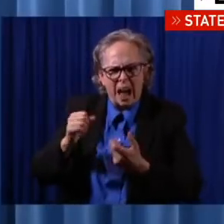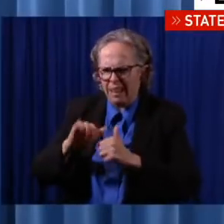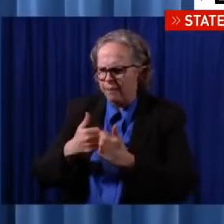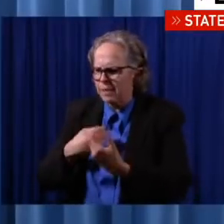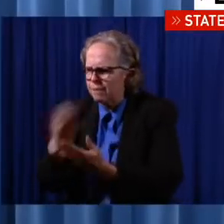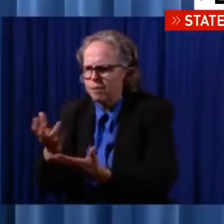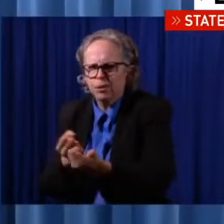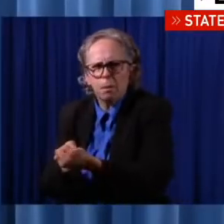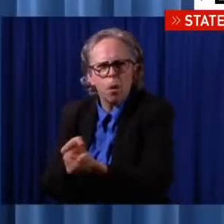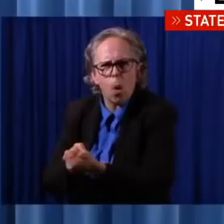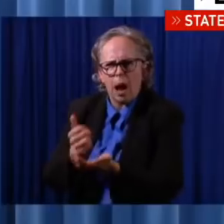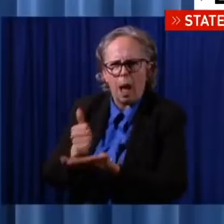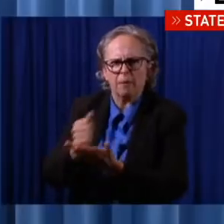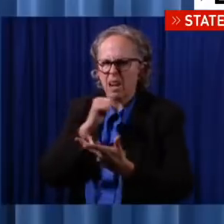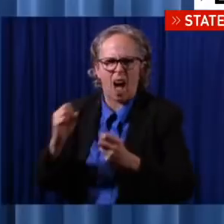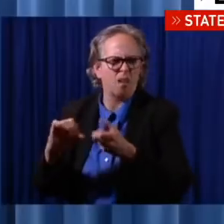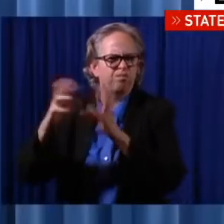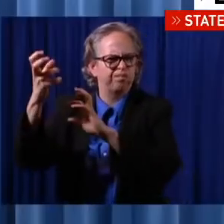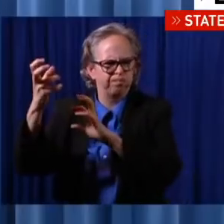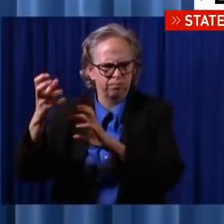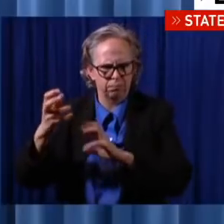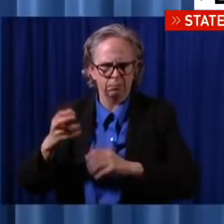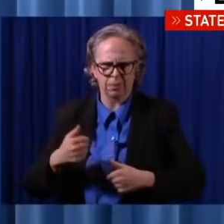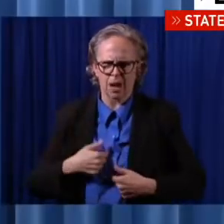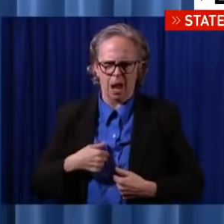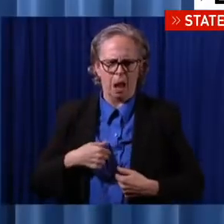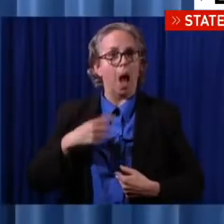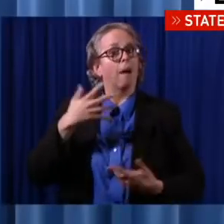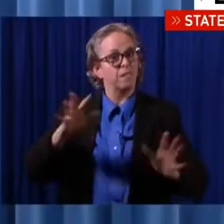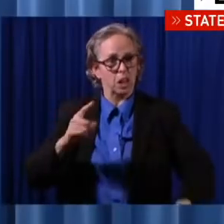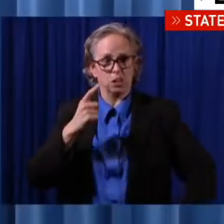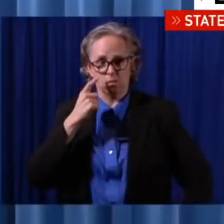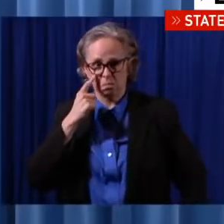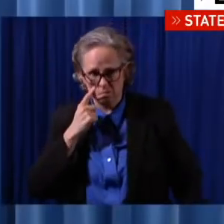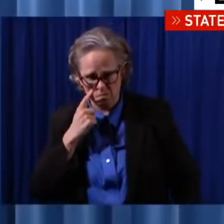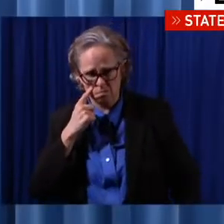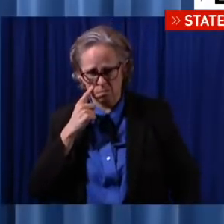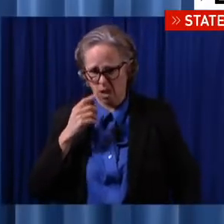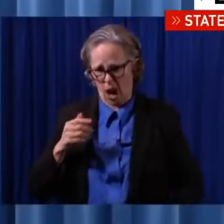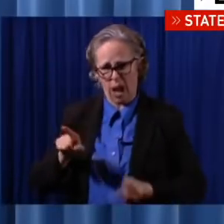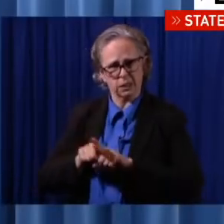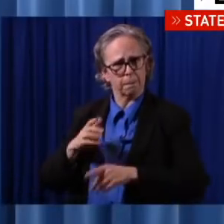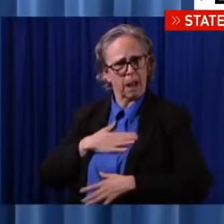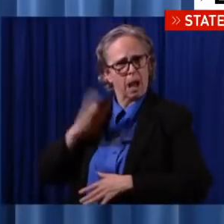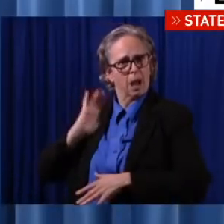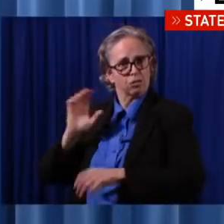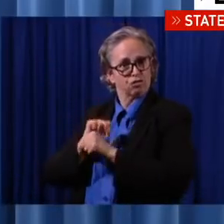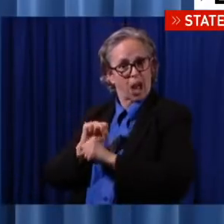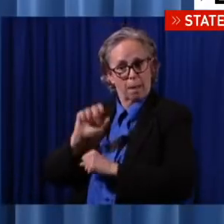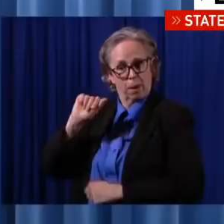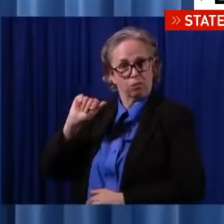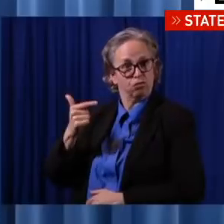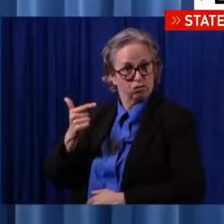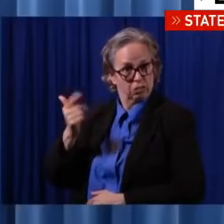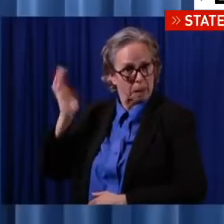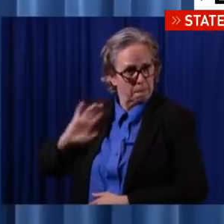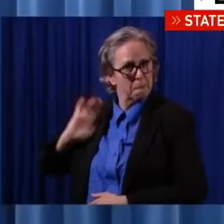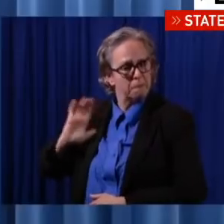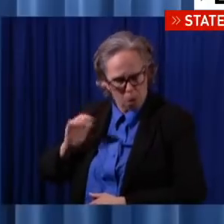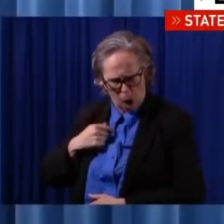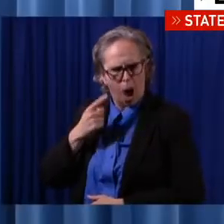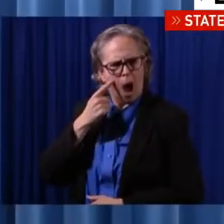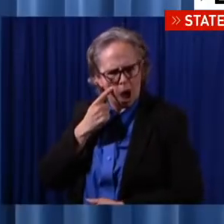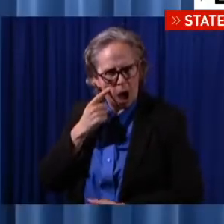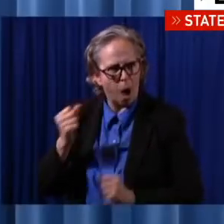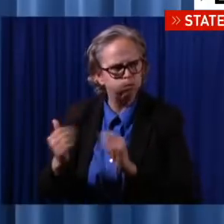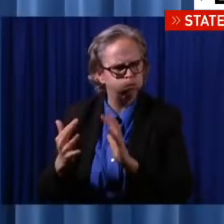One of the things that I saw as a prosecutor, one of the things I saw as an attorney general in dealing with the